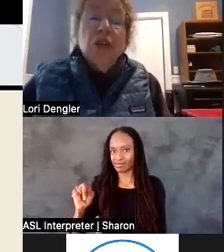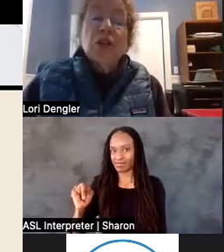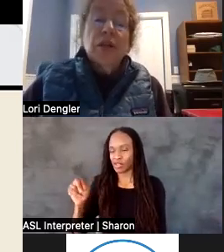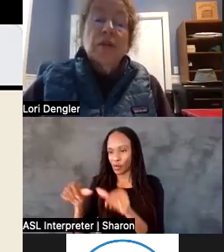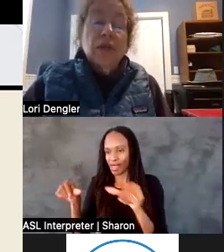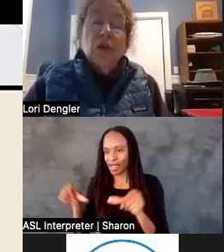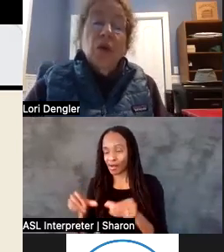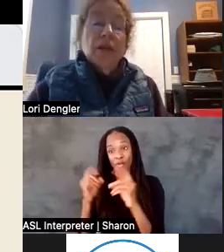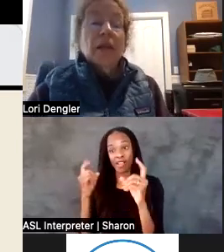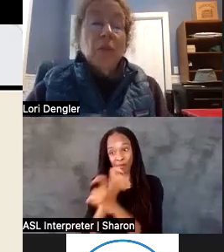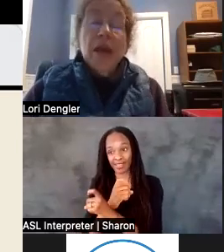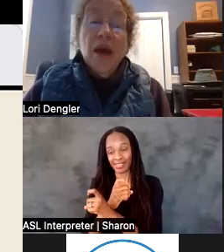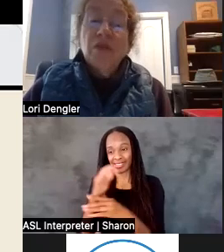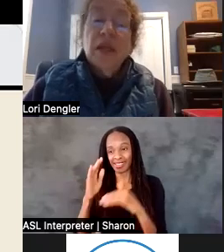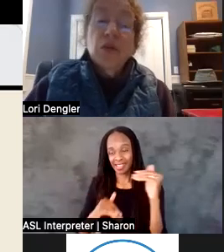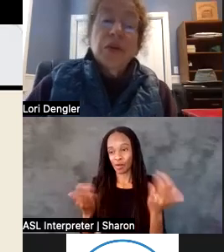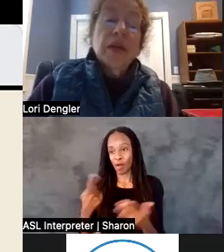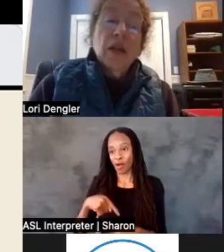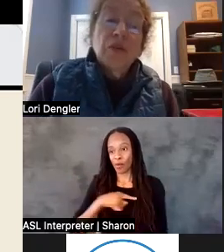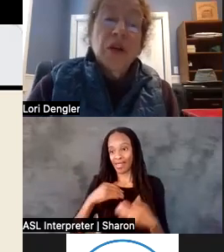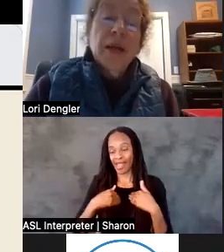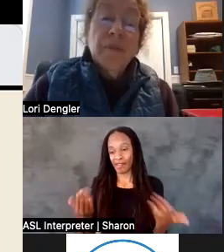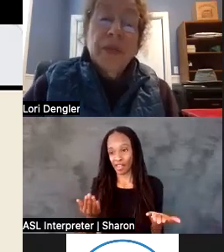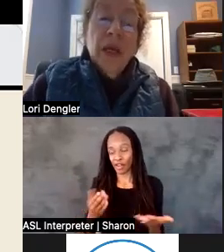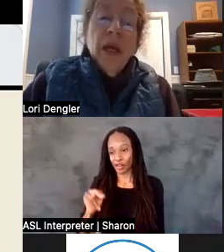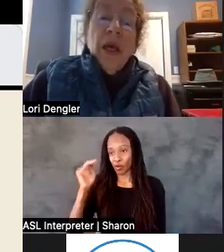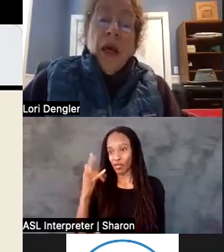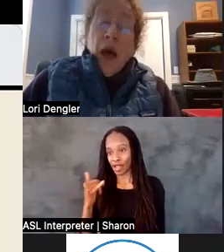triple junction than the one that we have in Northern California.